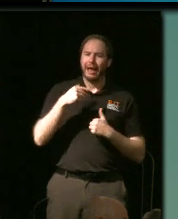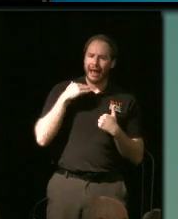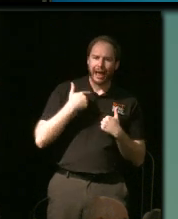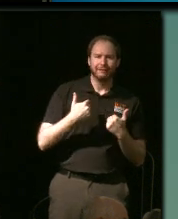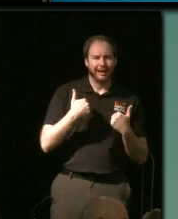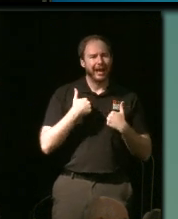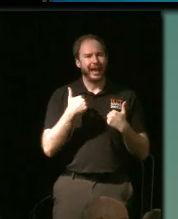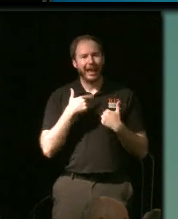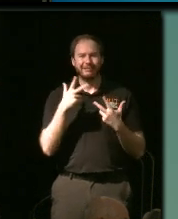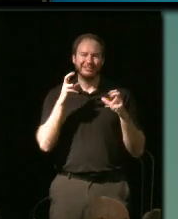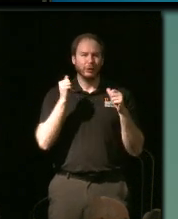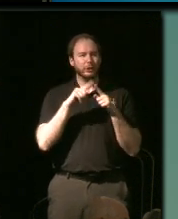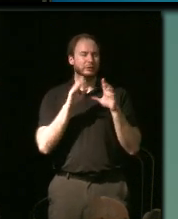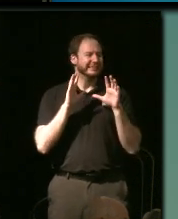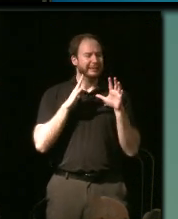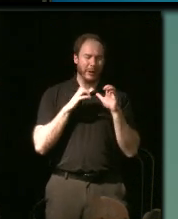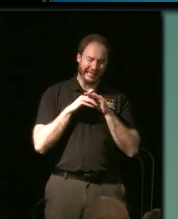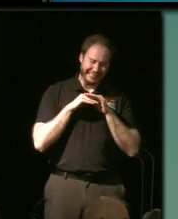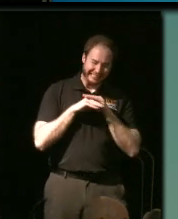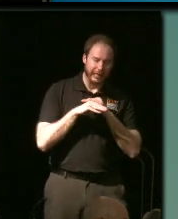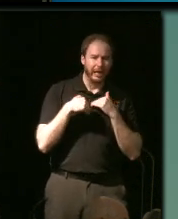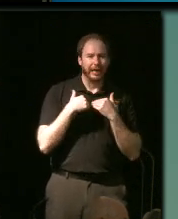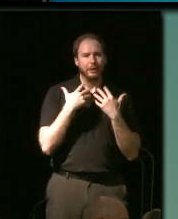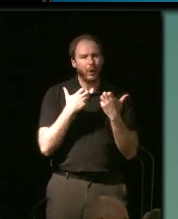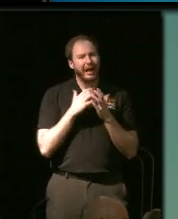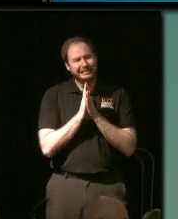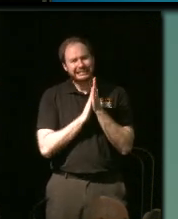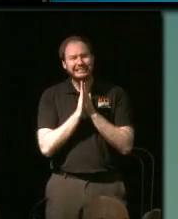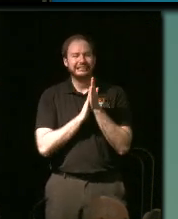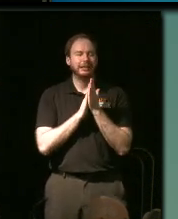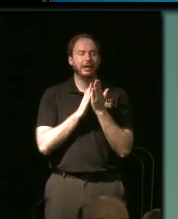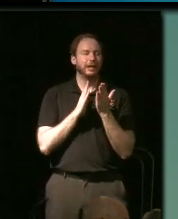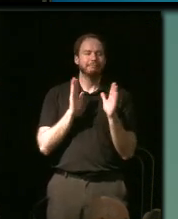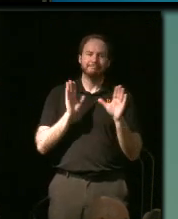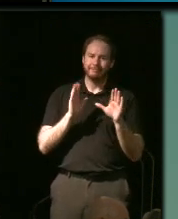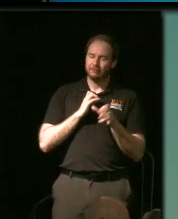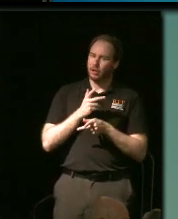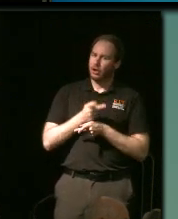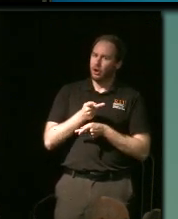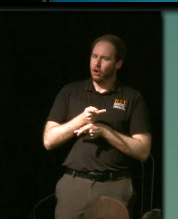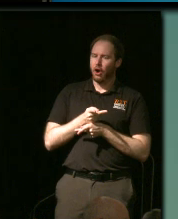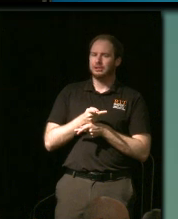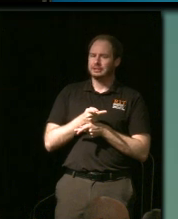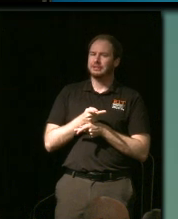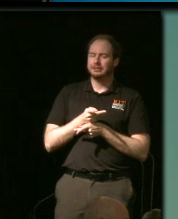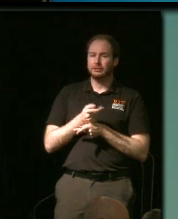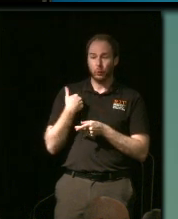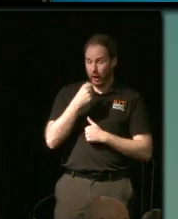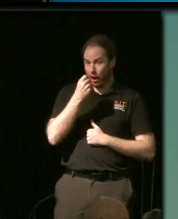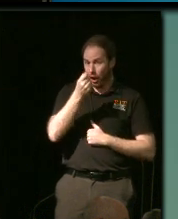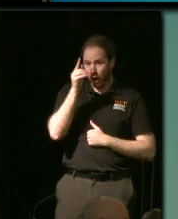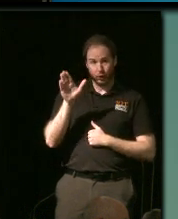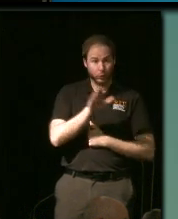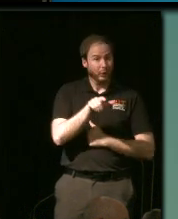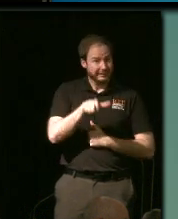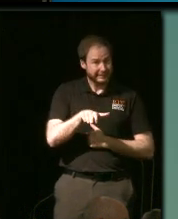you're squeezing just to get into the trial. And you have to be cautious of that. We understand how much you want to get